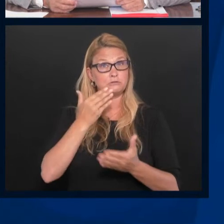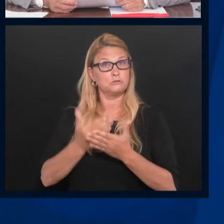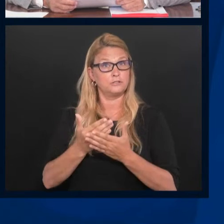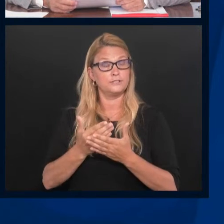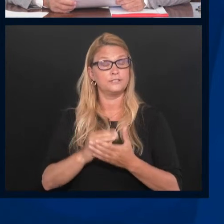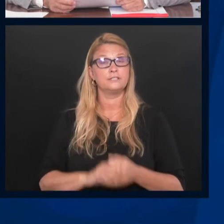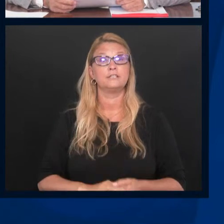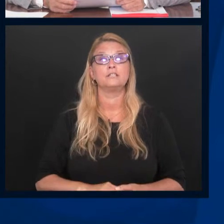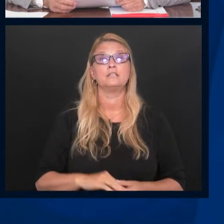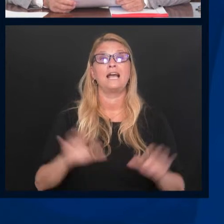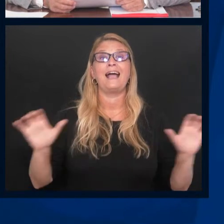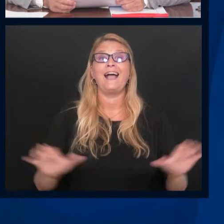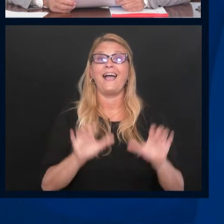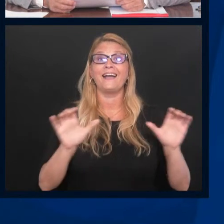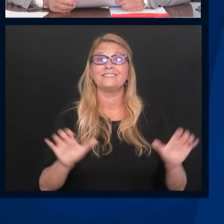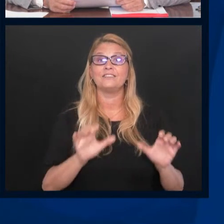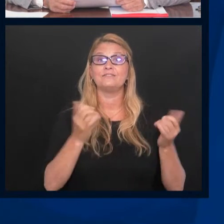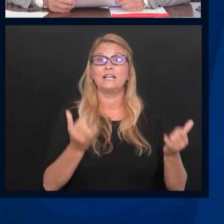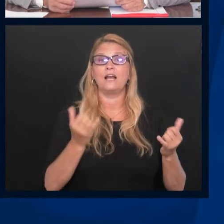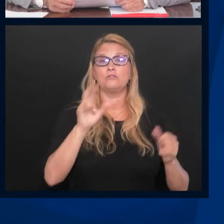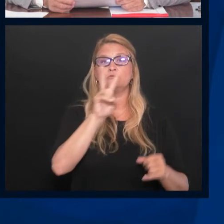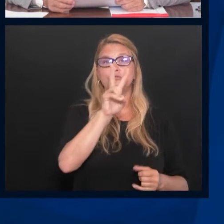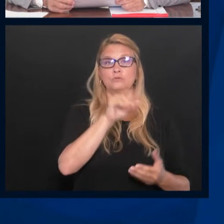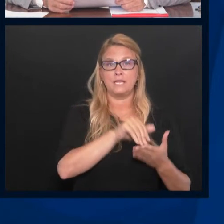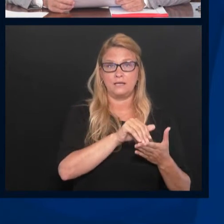good. Our active cases are